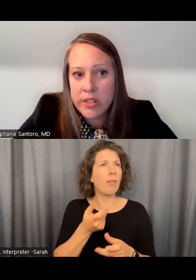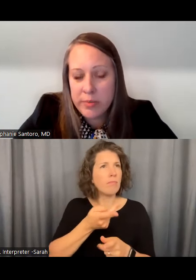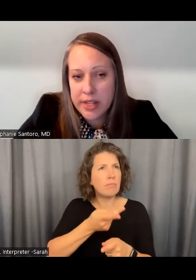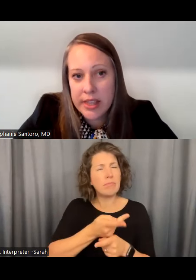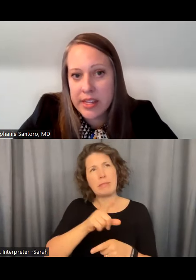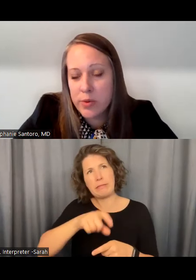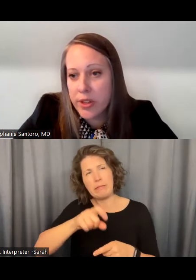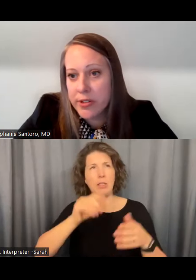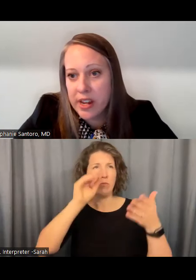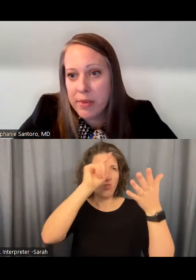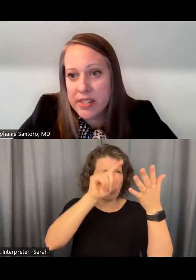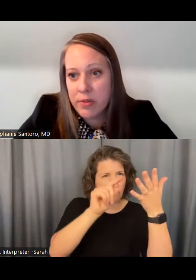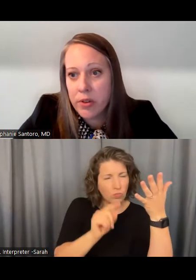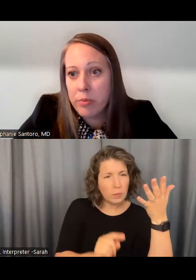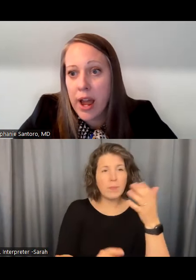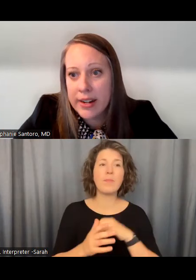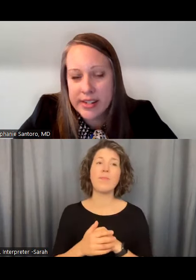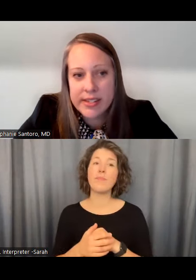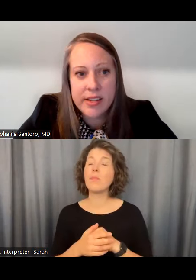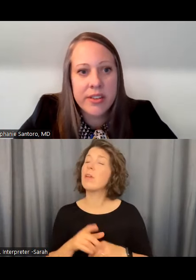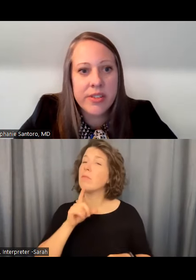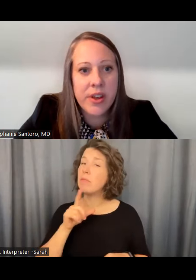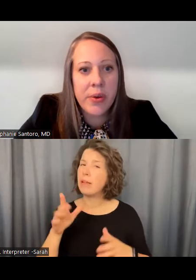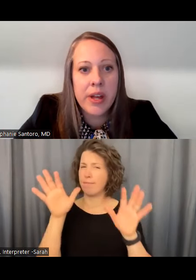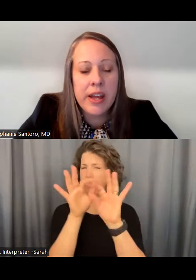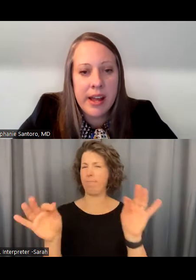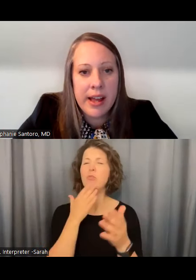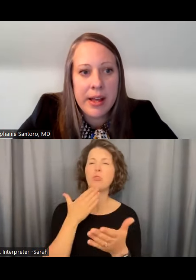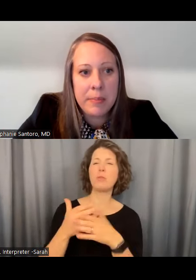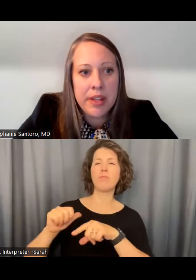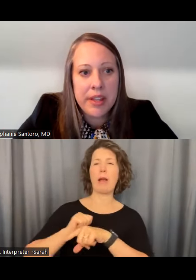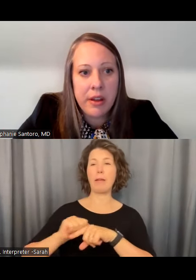And ultimately, these were their statements of good practice. So